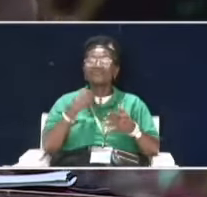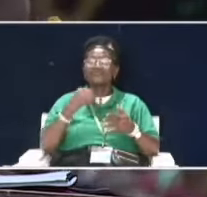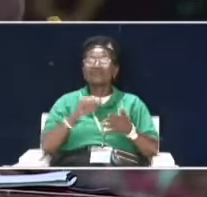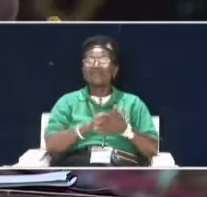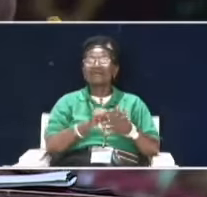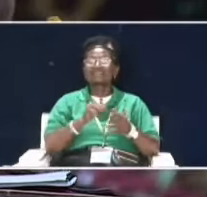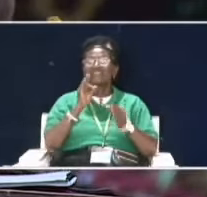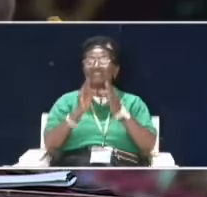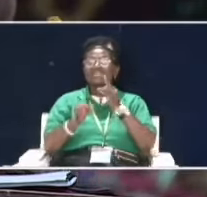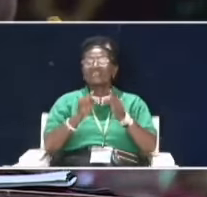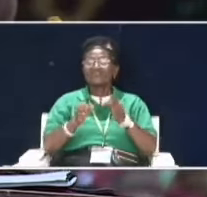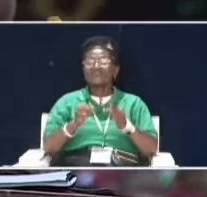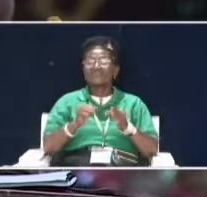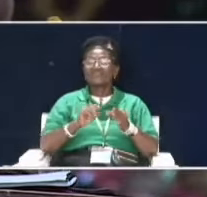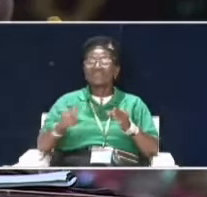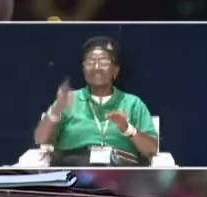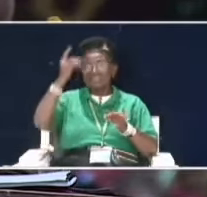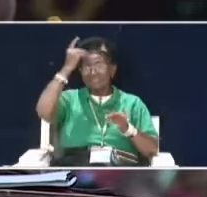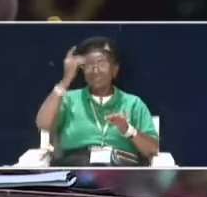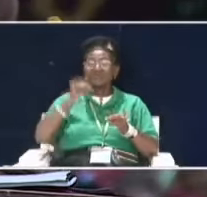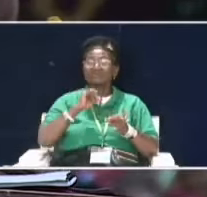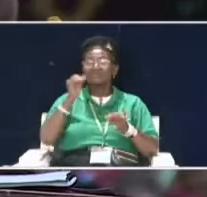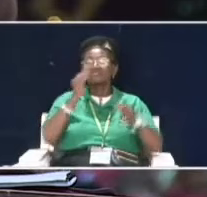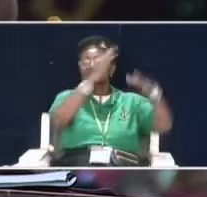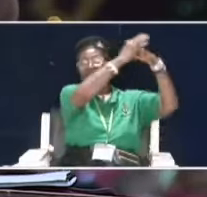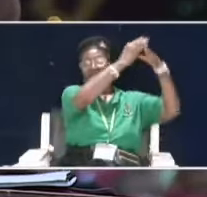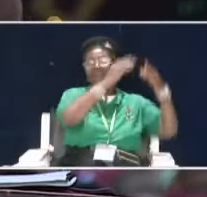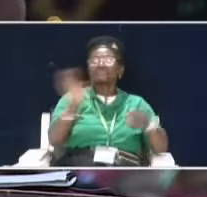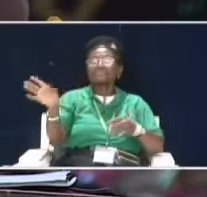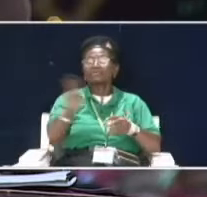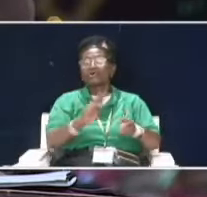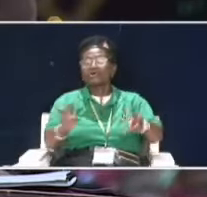if a demon is blocking your way,